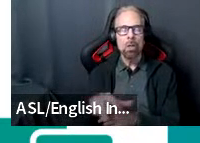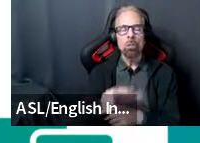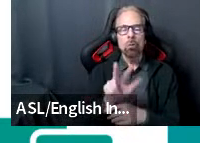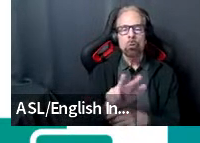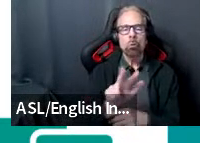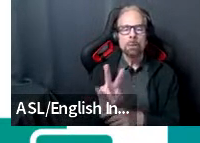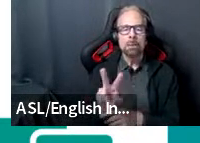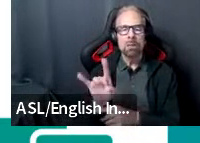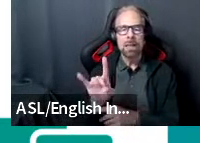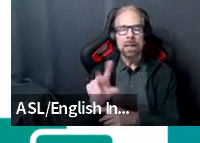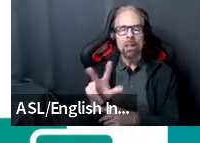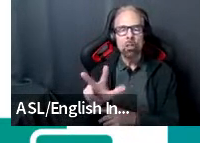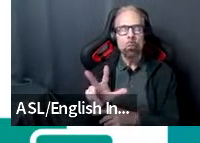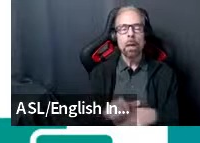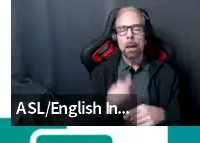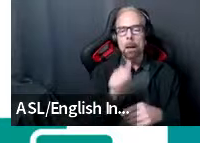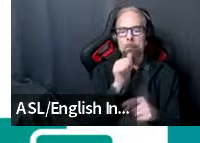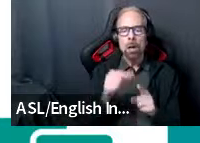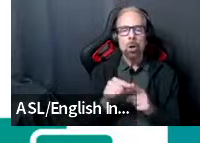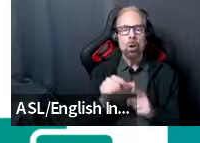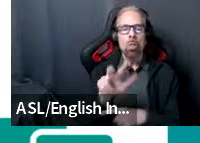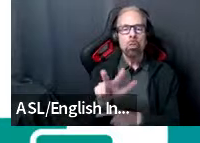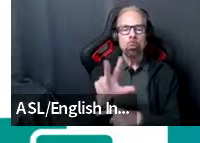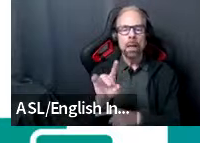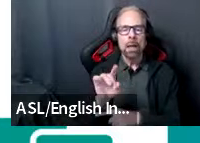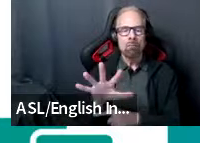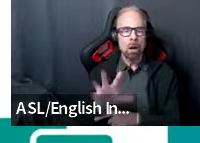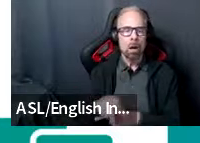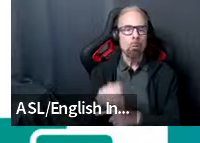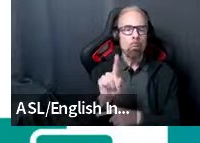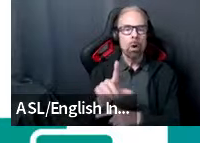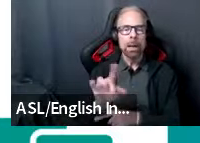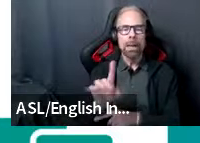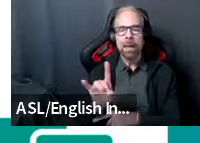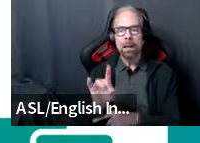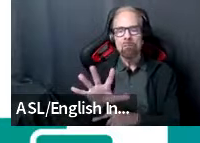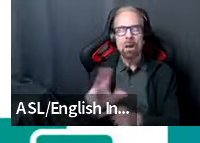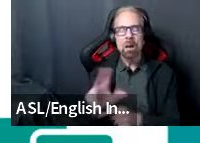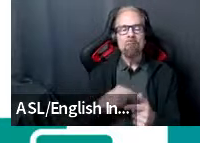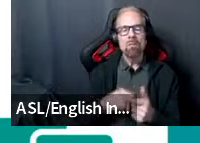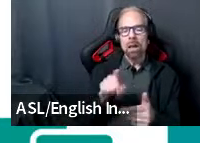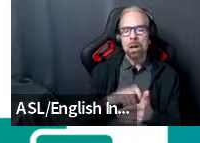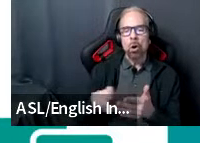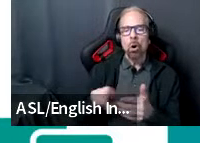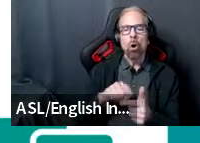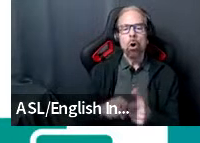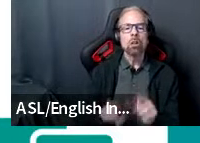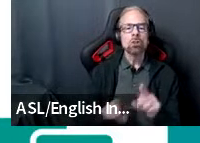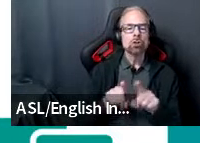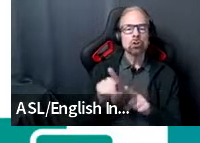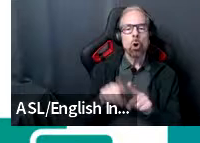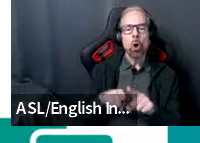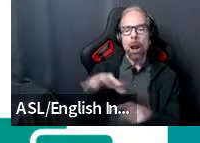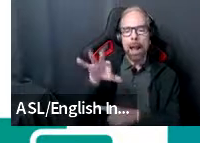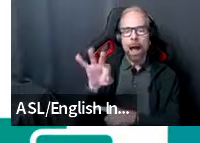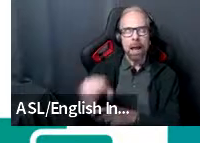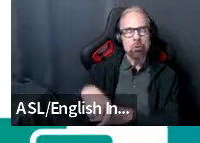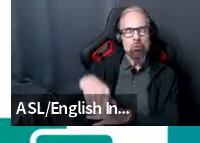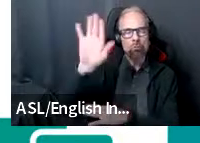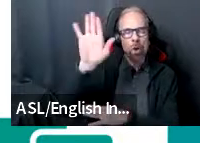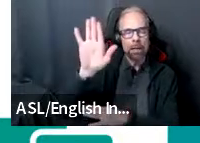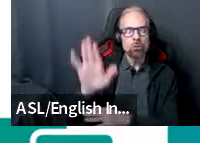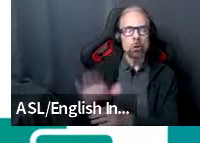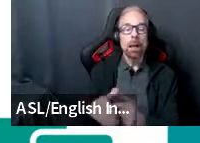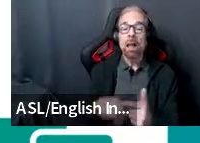823-5803-3783 with passcode 385815, and then dial *9 to raise your hand. After you are invited